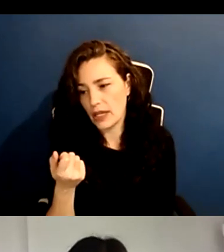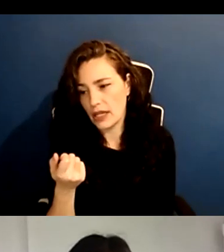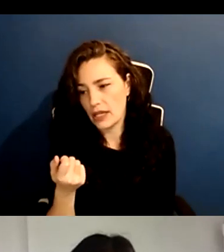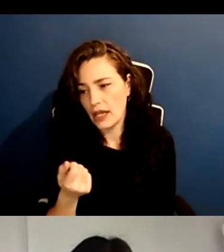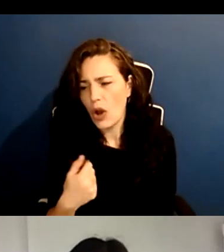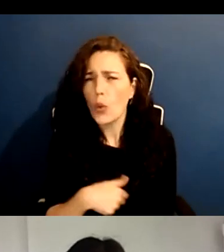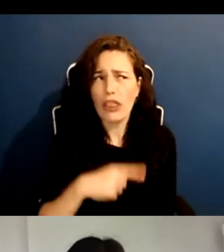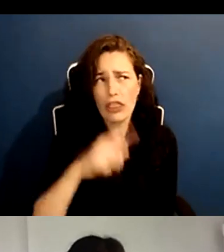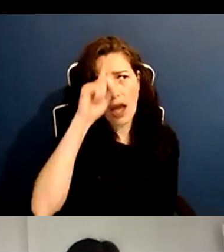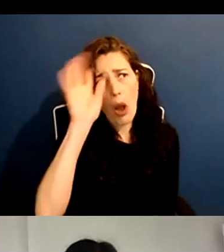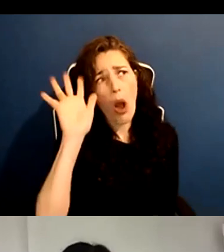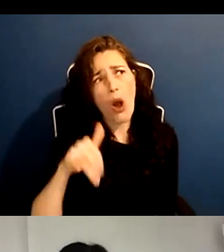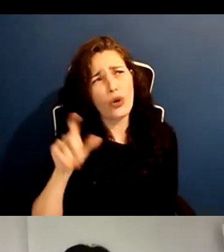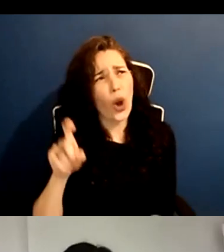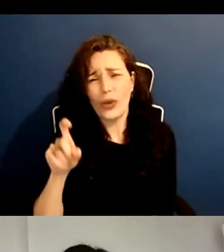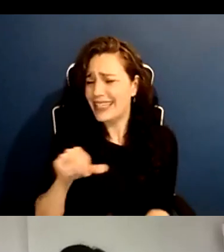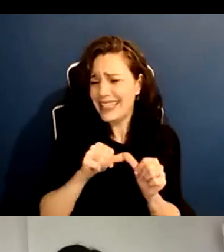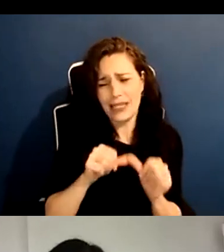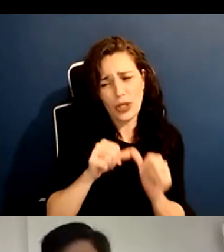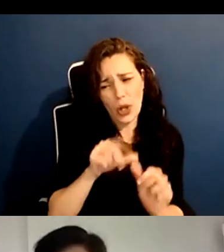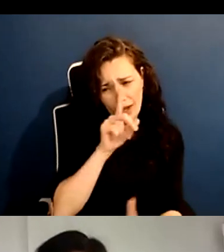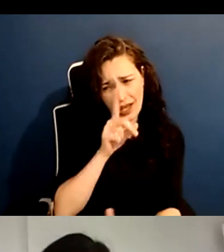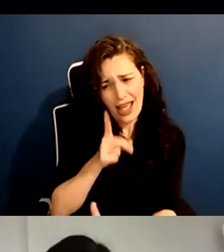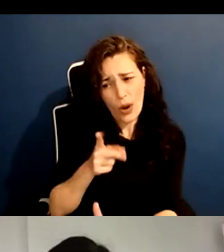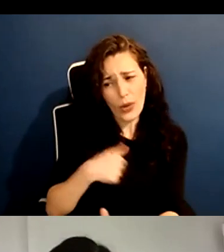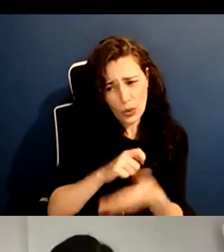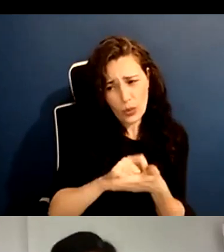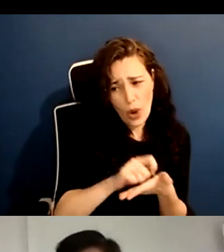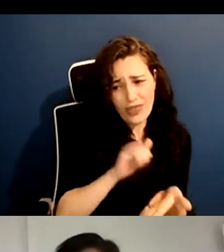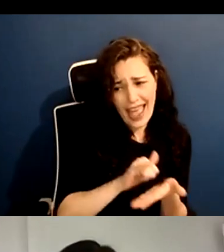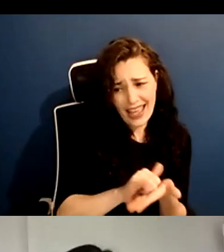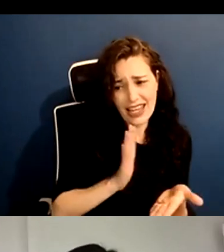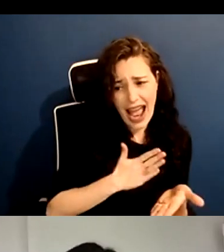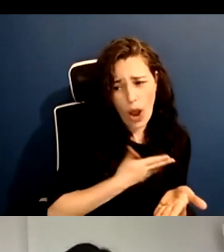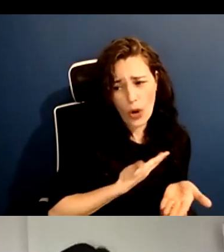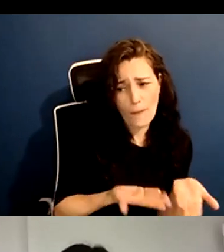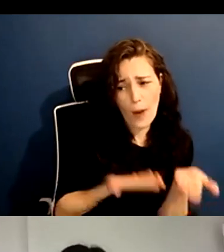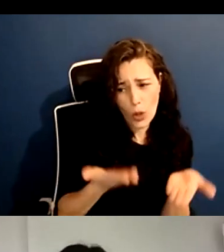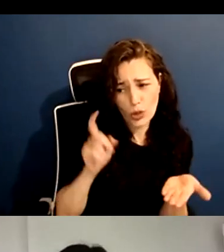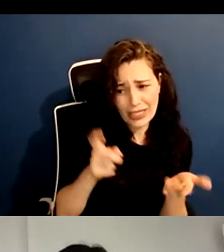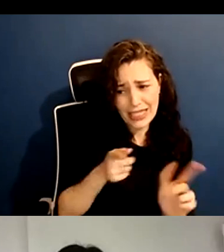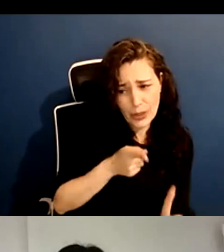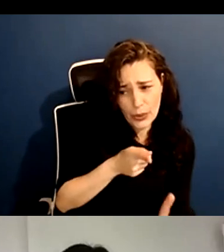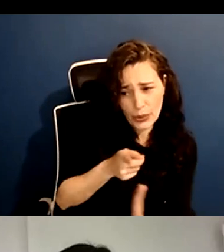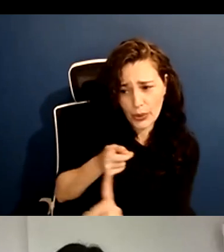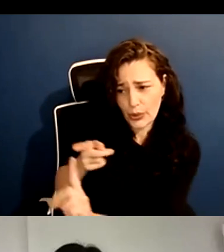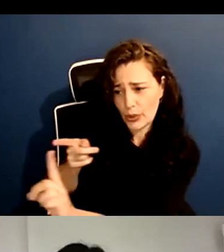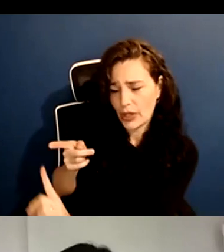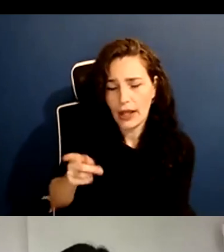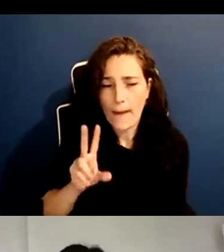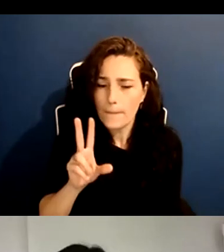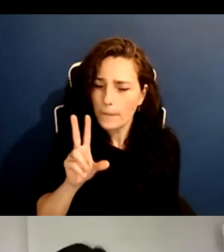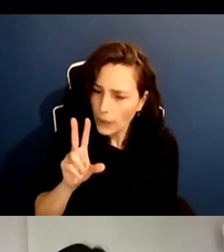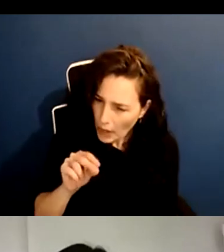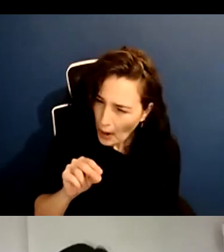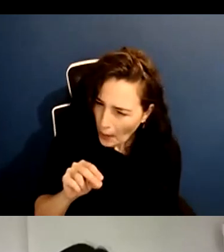keep following that journey because that's what we've written in our proposal, mm-hmm. right? But she's a powerhouse and she got involved in